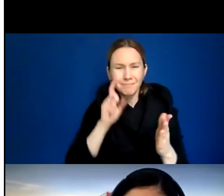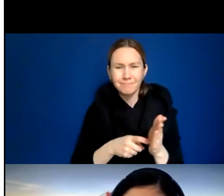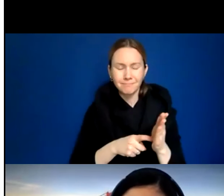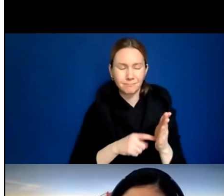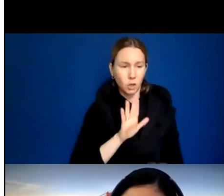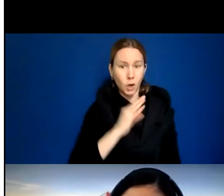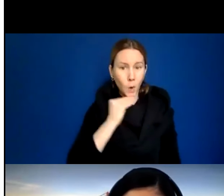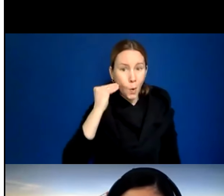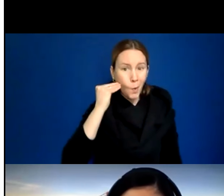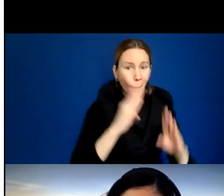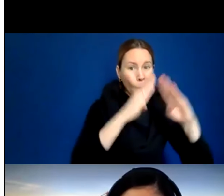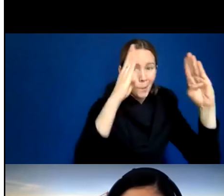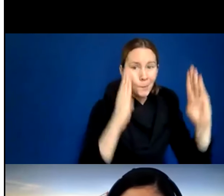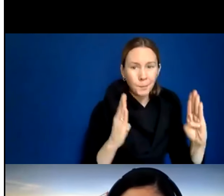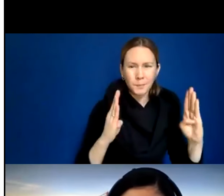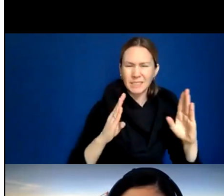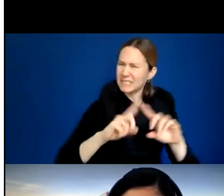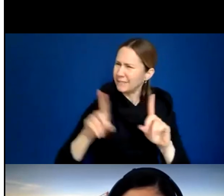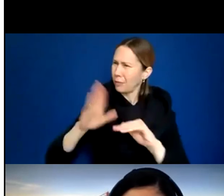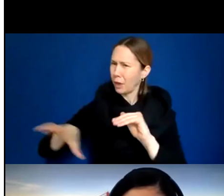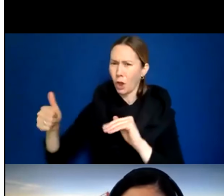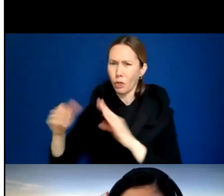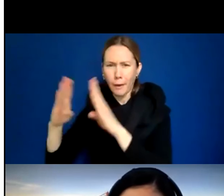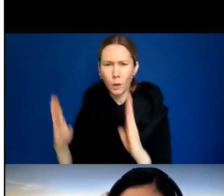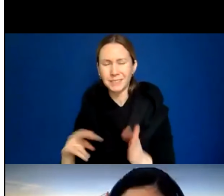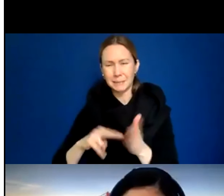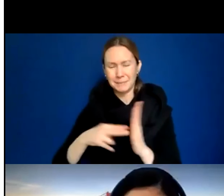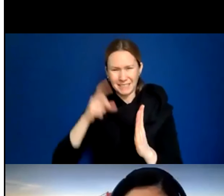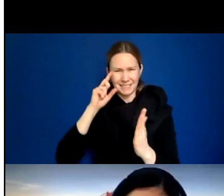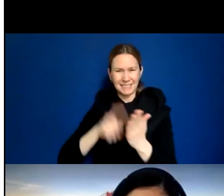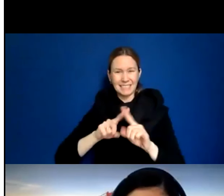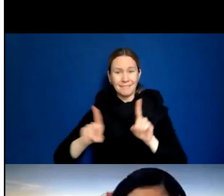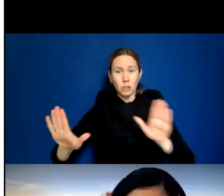house. And there's a problem with, you know, with discrimination there.